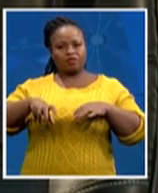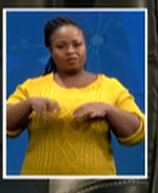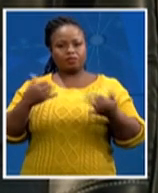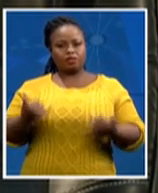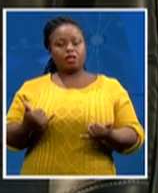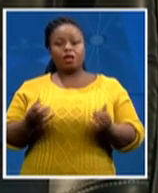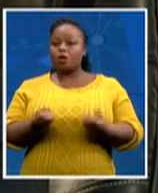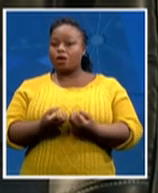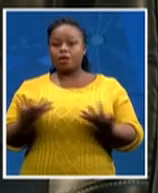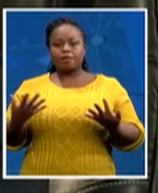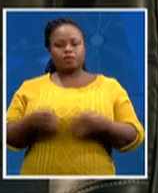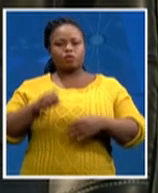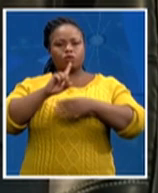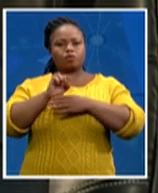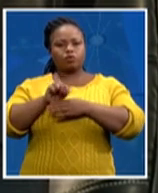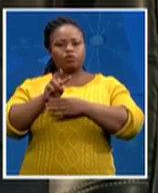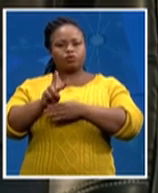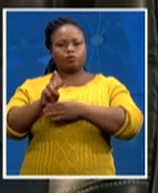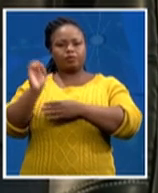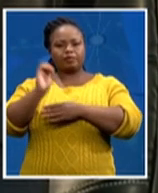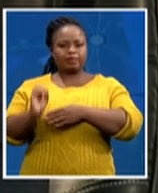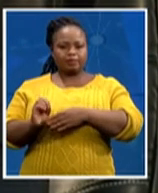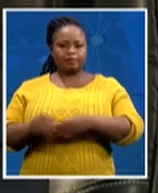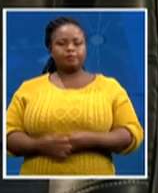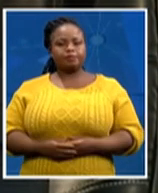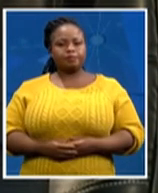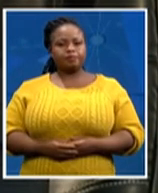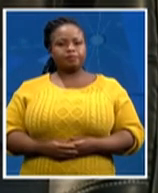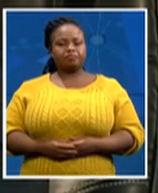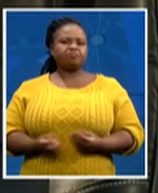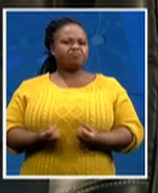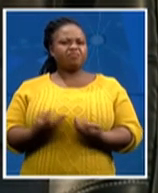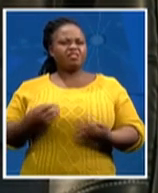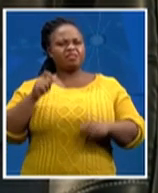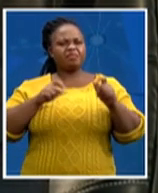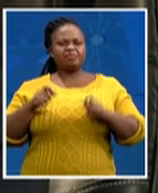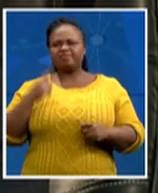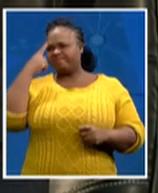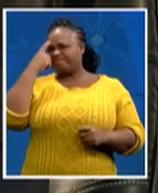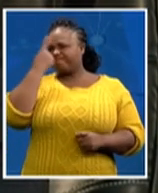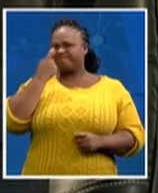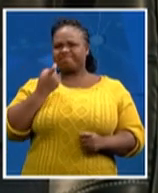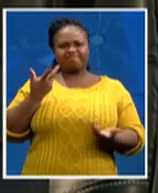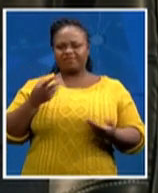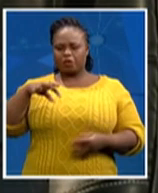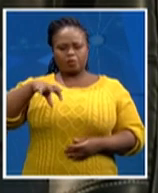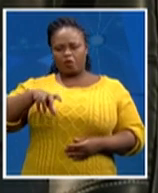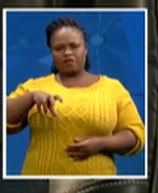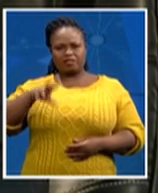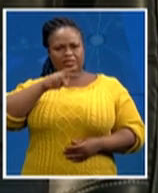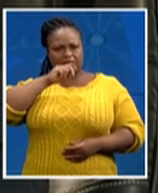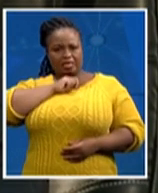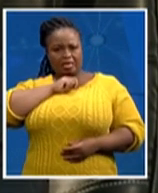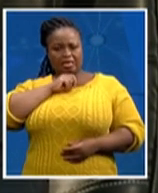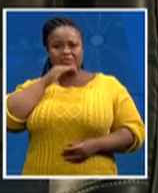1.2%. Many people have been asking whether the province is in the 3rd wave